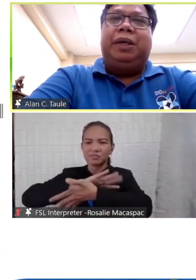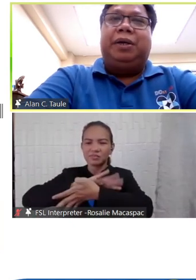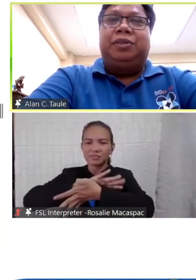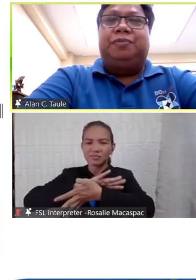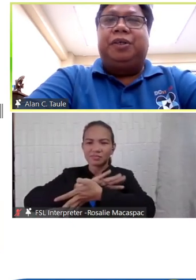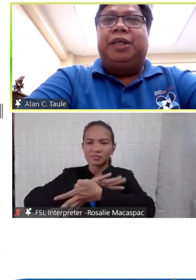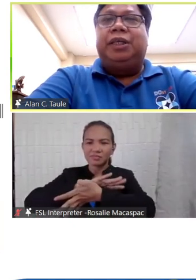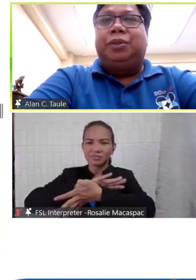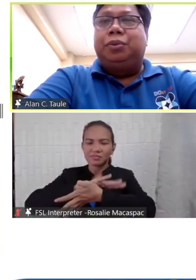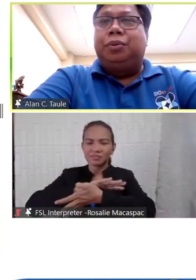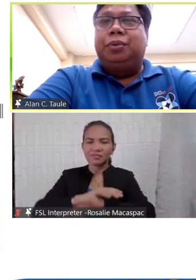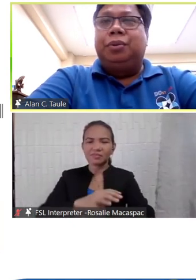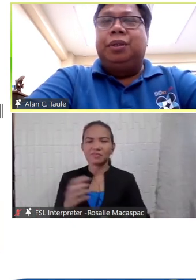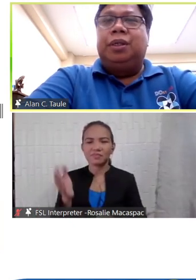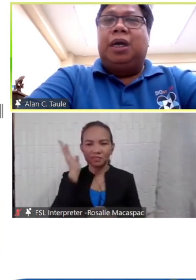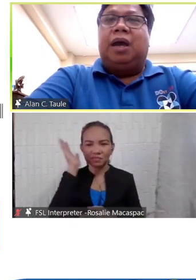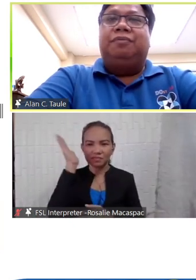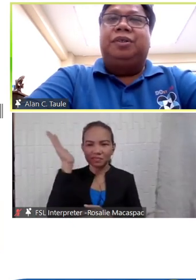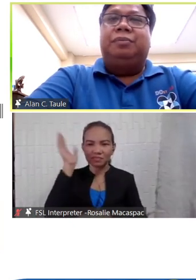resource speakers for day 2